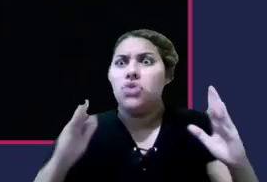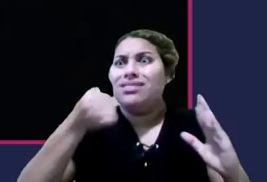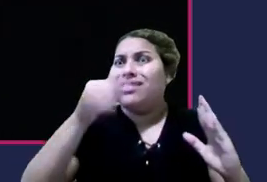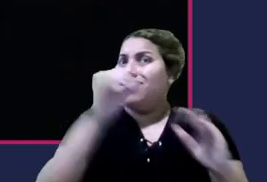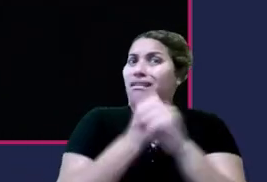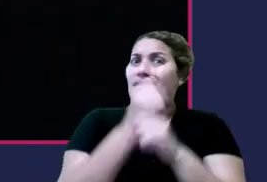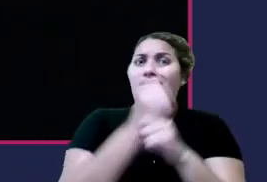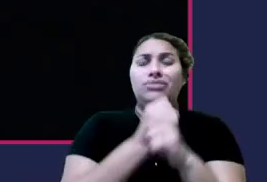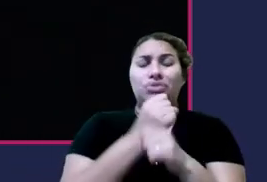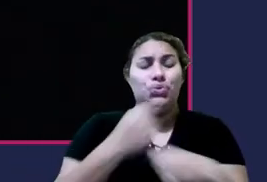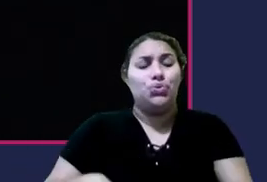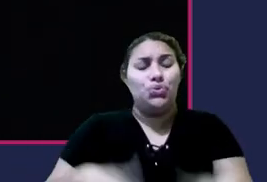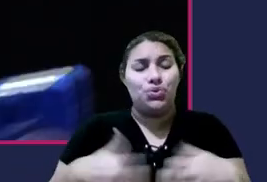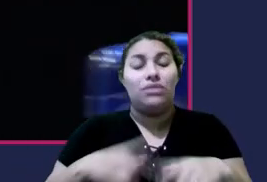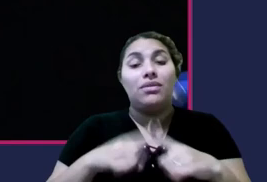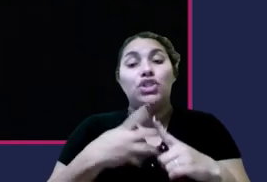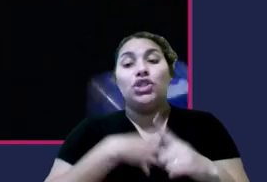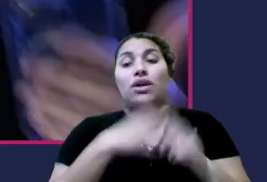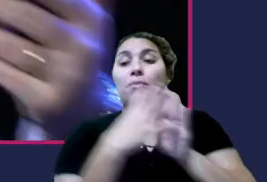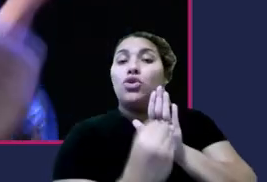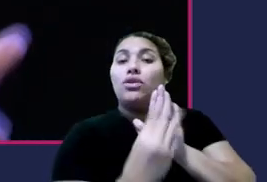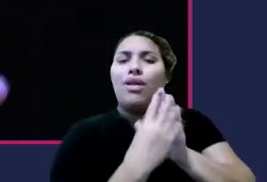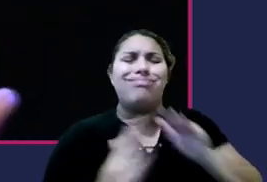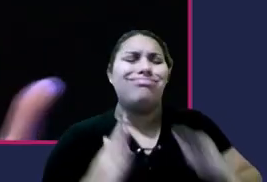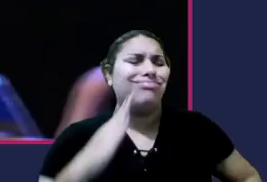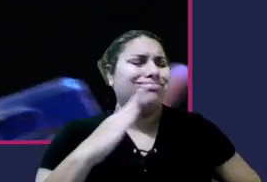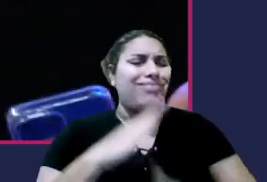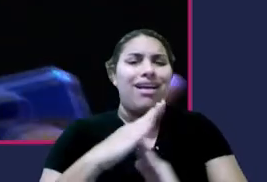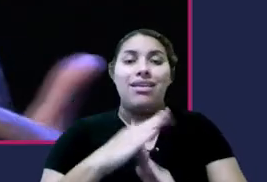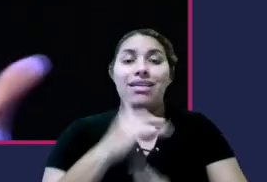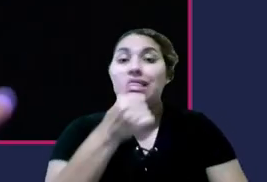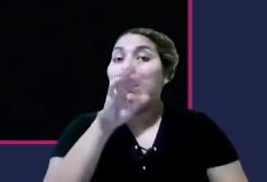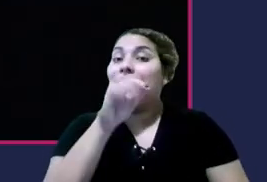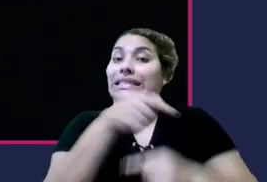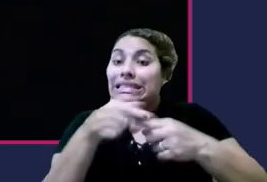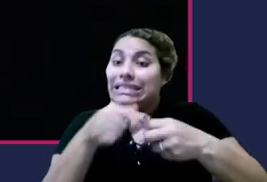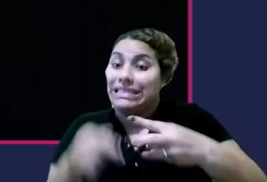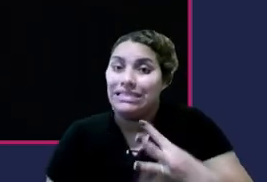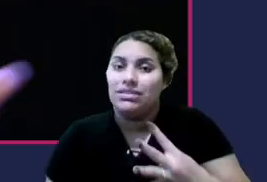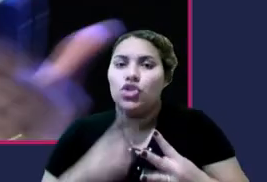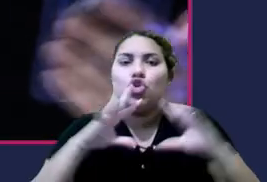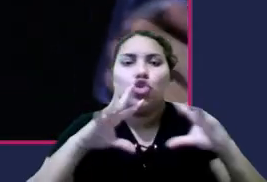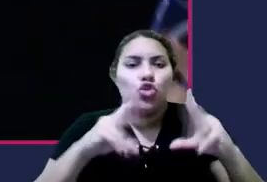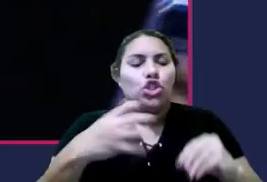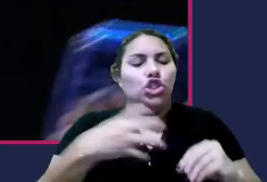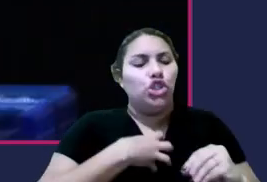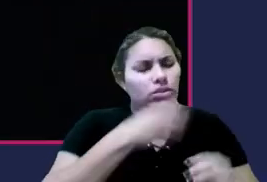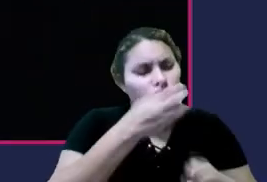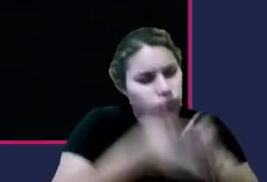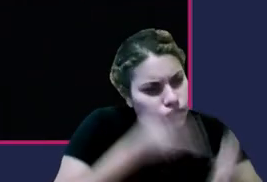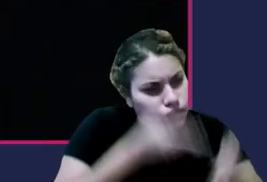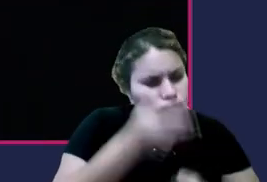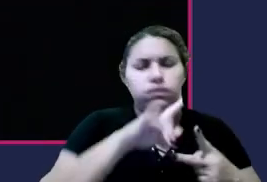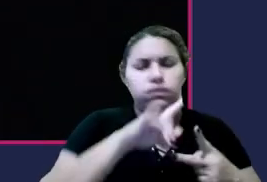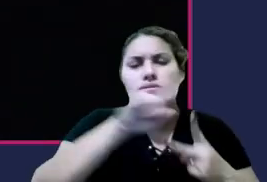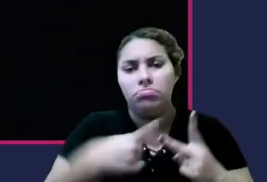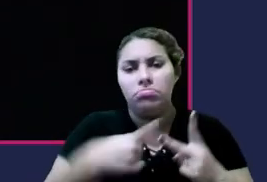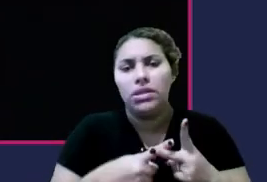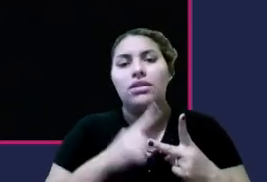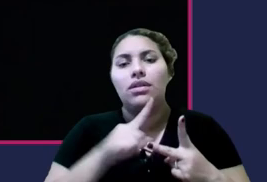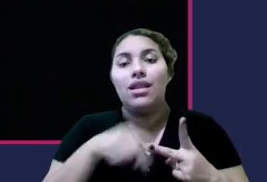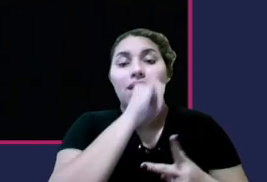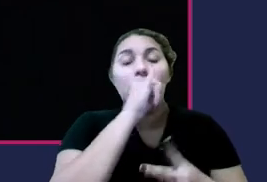shorten the patient's journey. Through our model, we want to have the most 10 weeks for